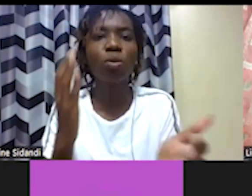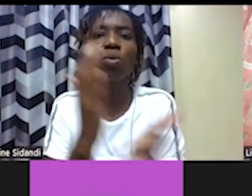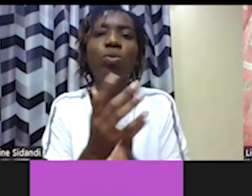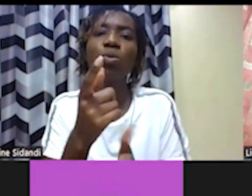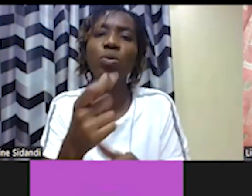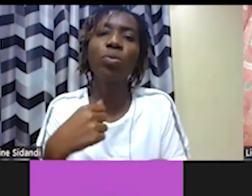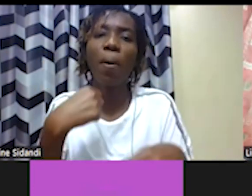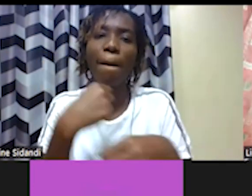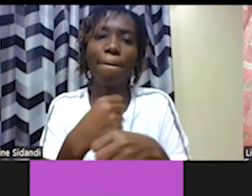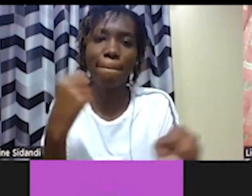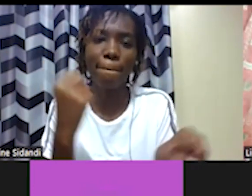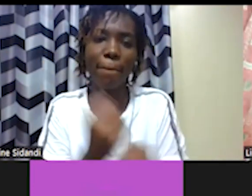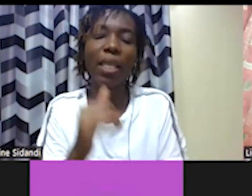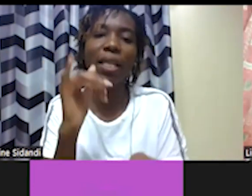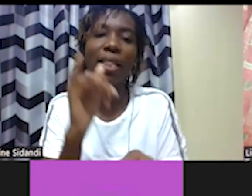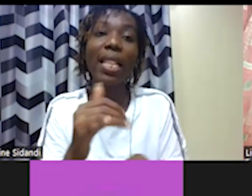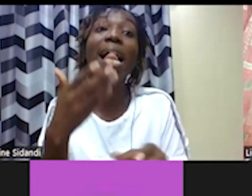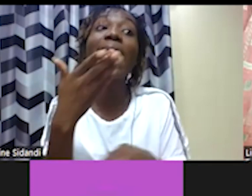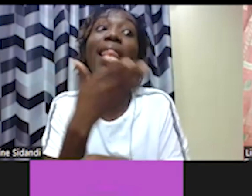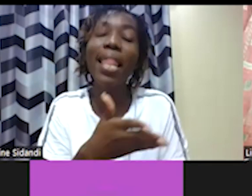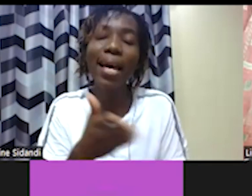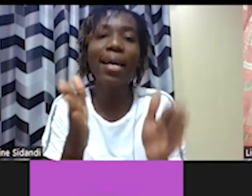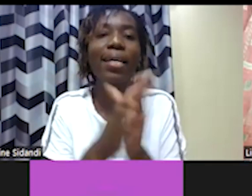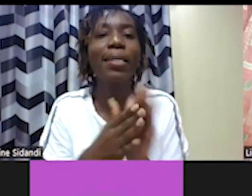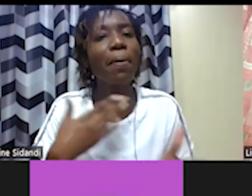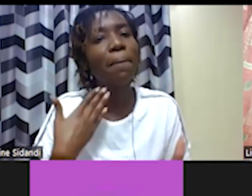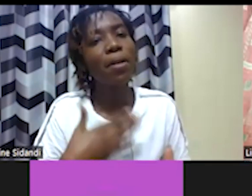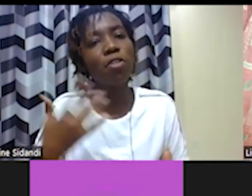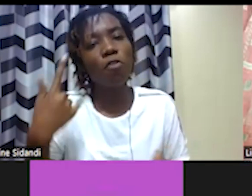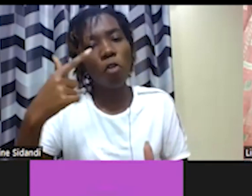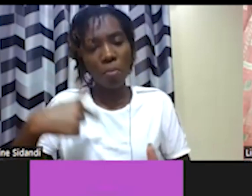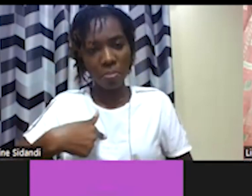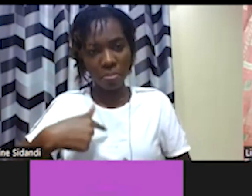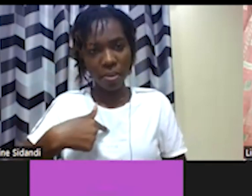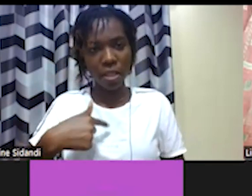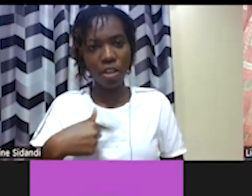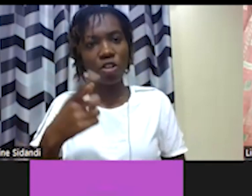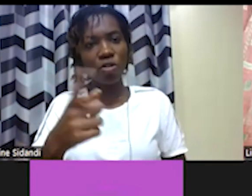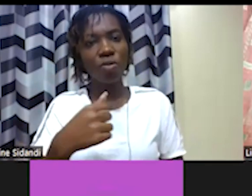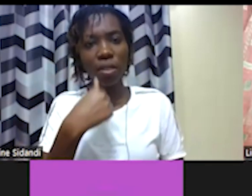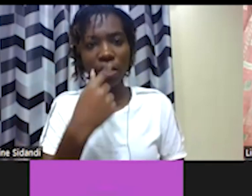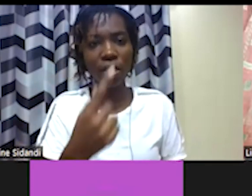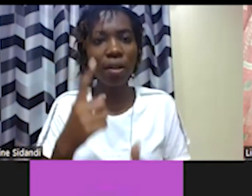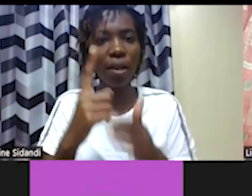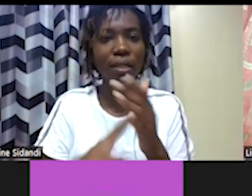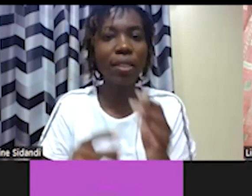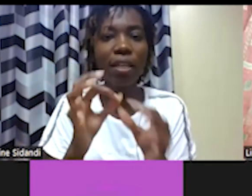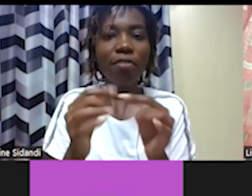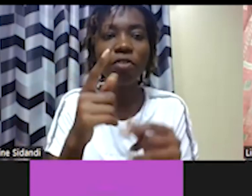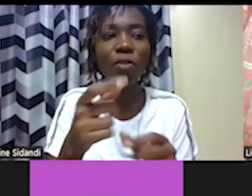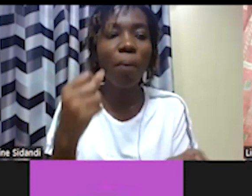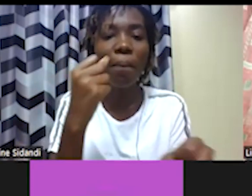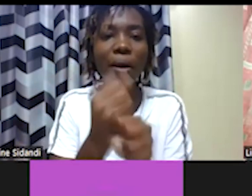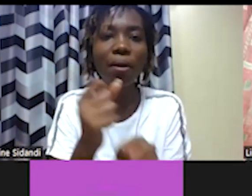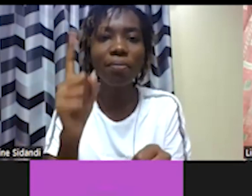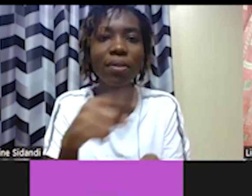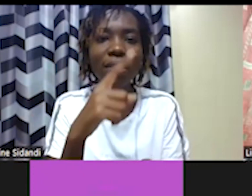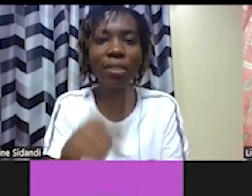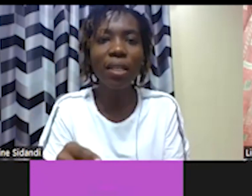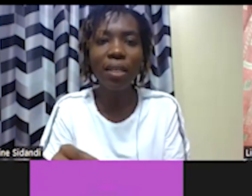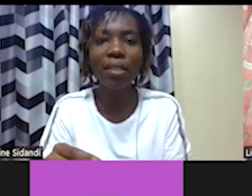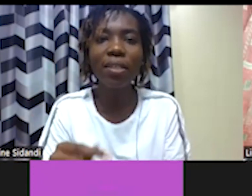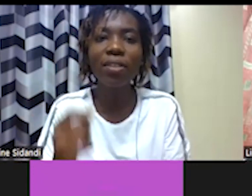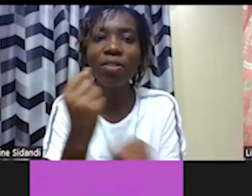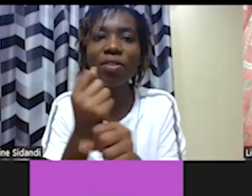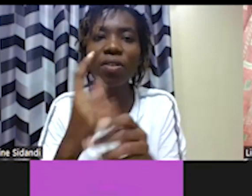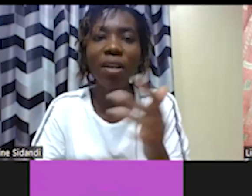make it here. And please, just for my sake, Linah, what did you say about when you make a mistake, do what with monkeys? Please